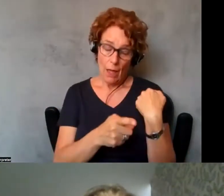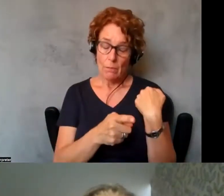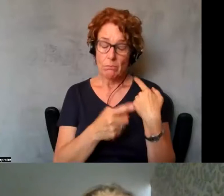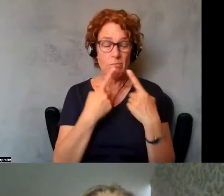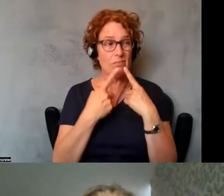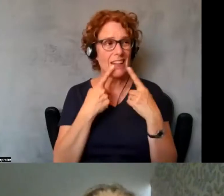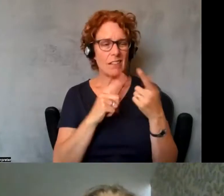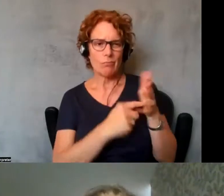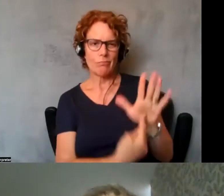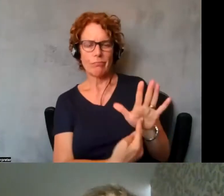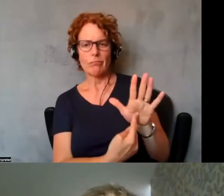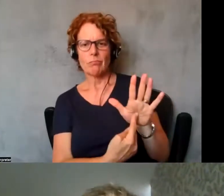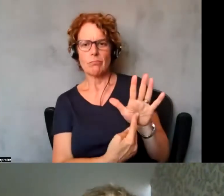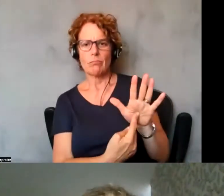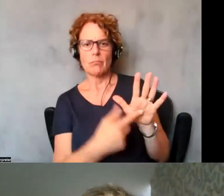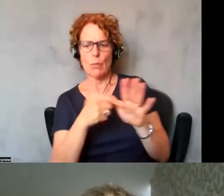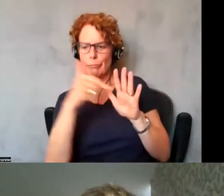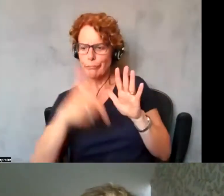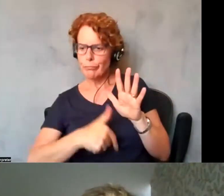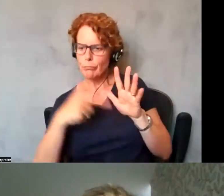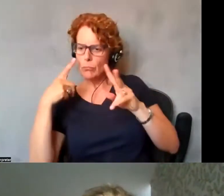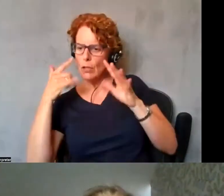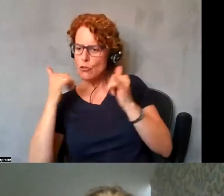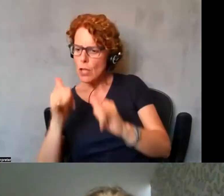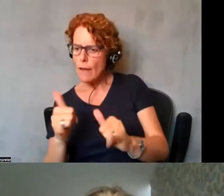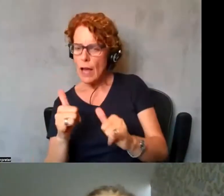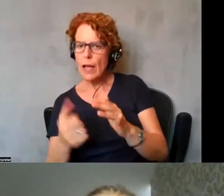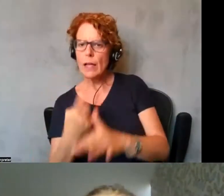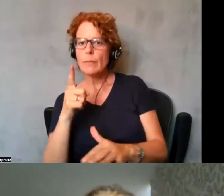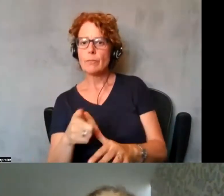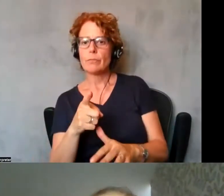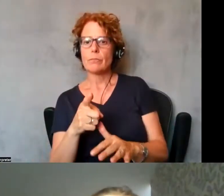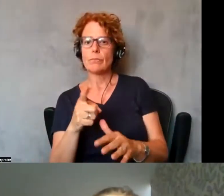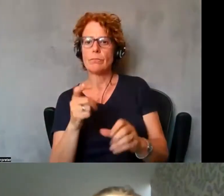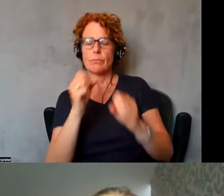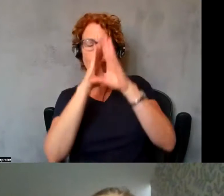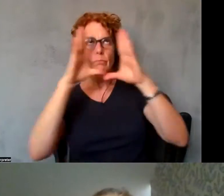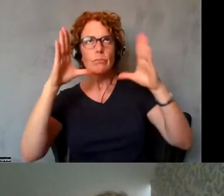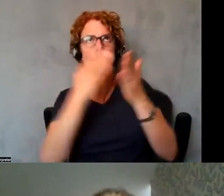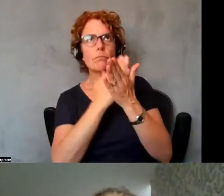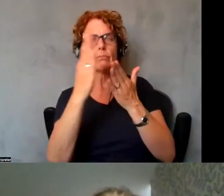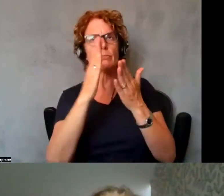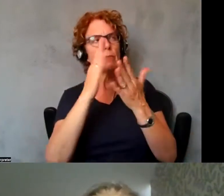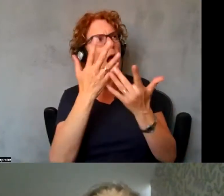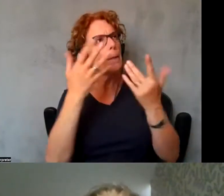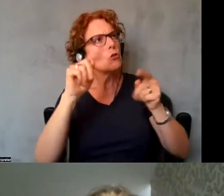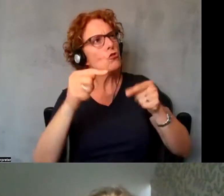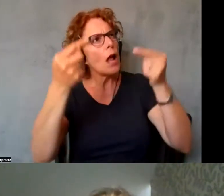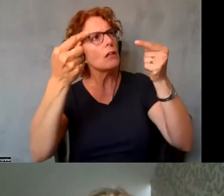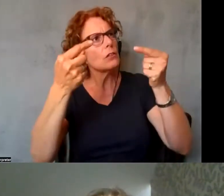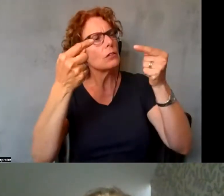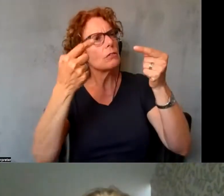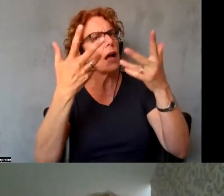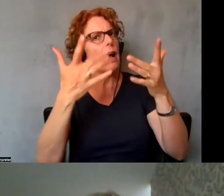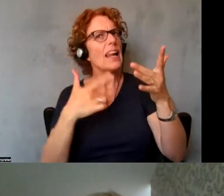from a comprehensive insight survey that we'd carried out. And this very clear picture of the wider challenges of living with inherited sight